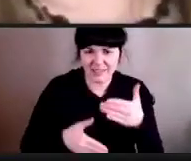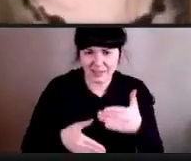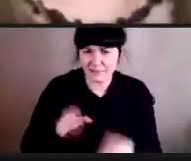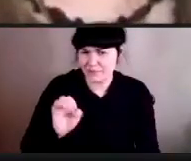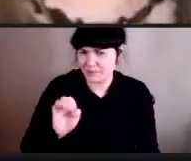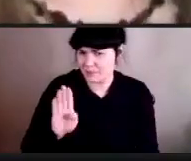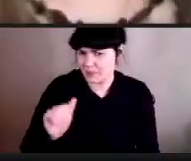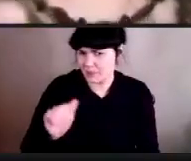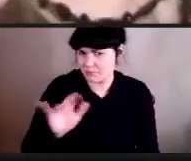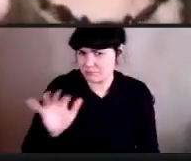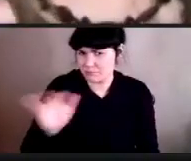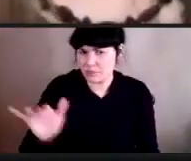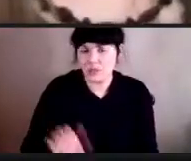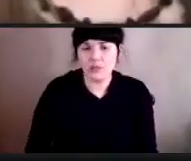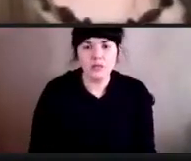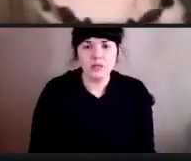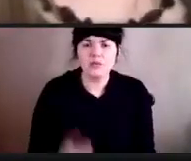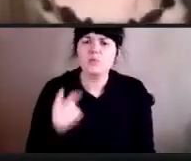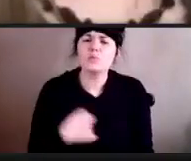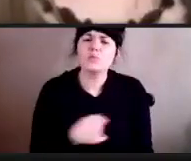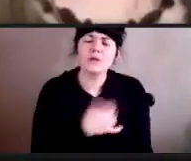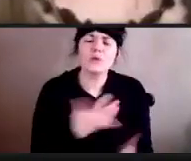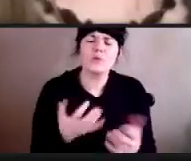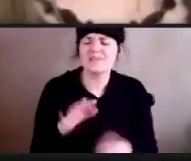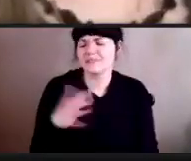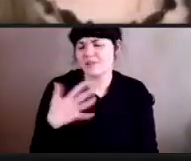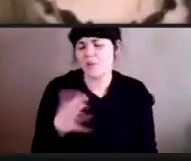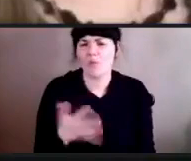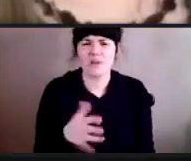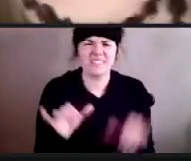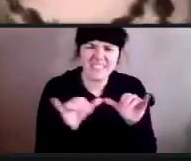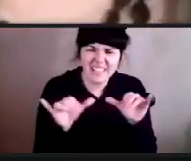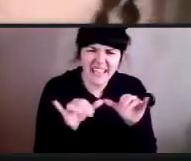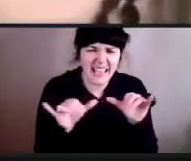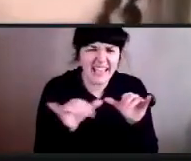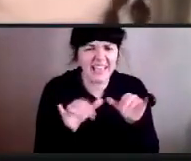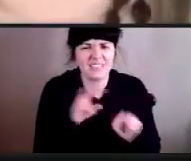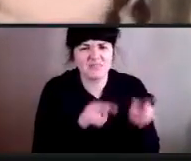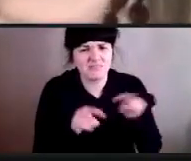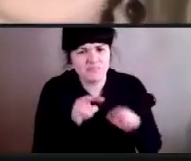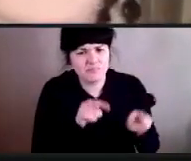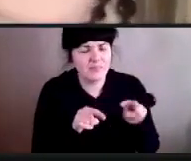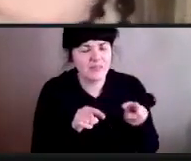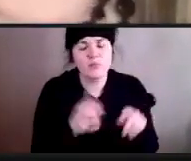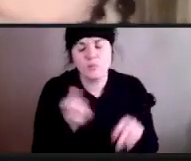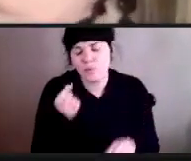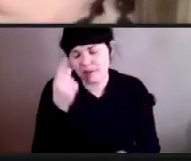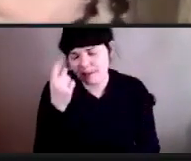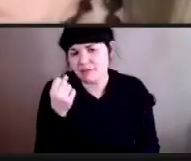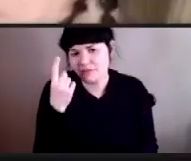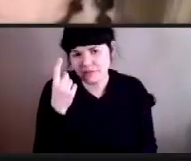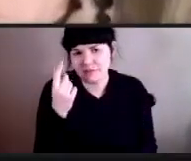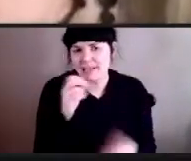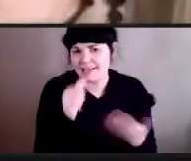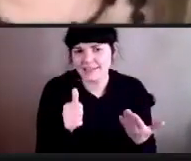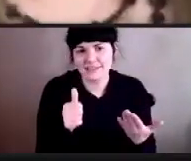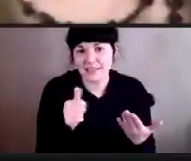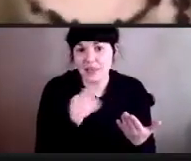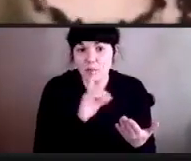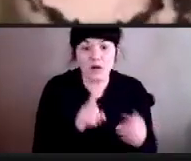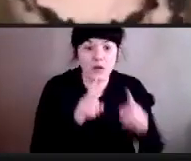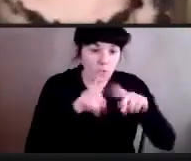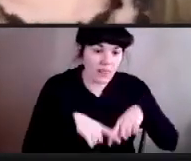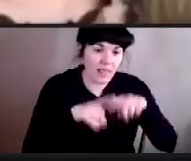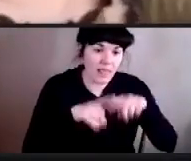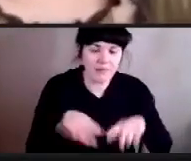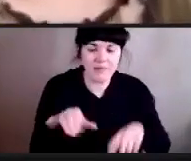not, we understand it's perhaps not as reliable as it always has been, but at